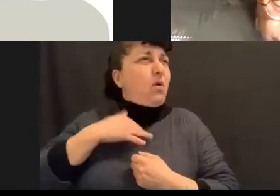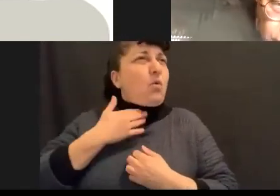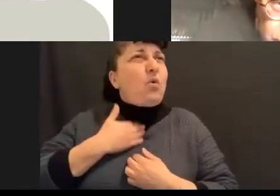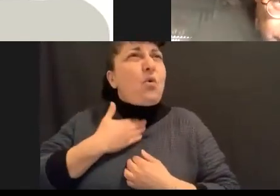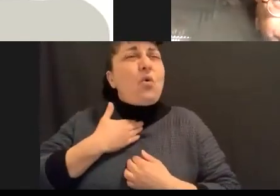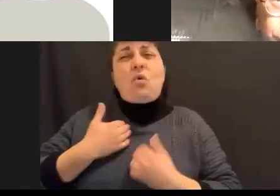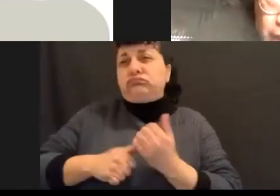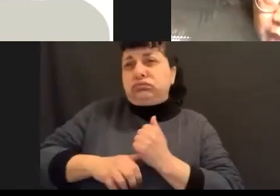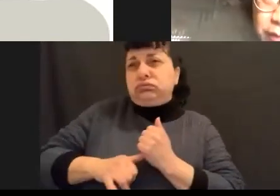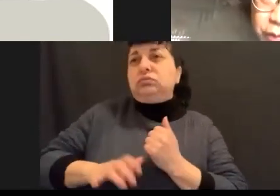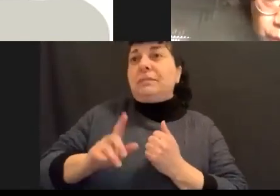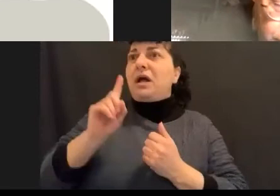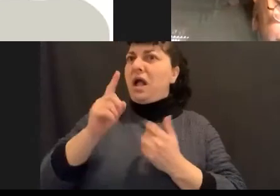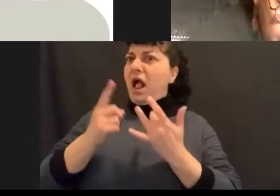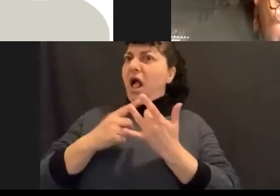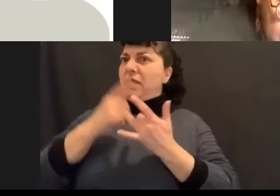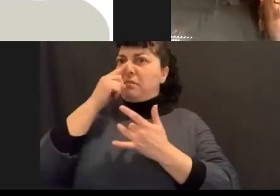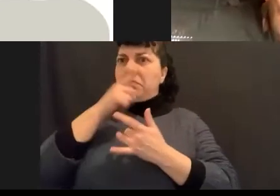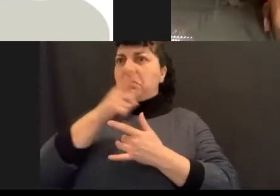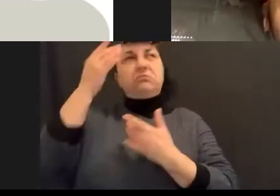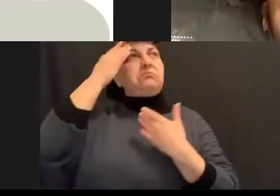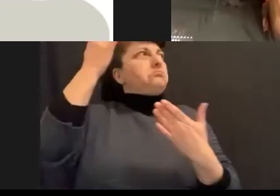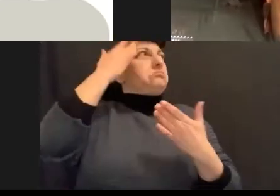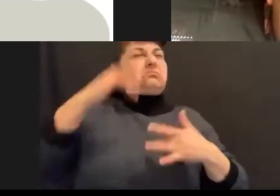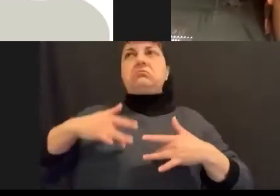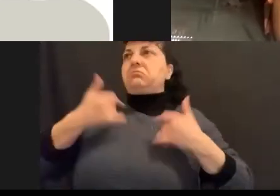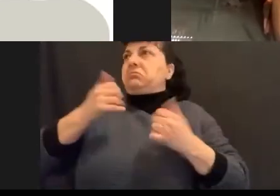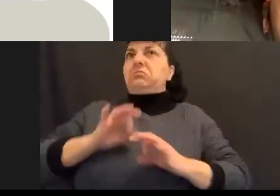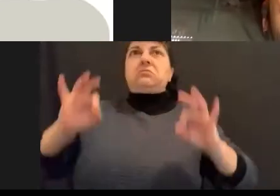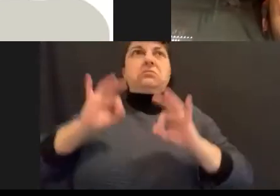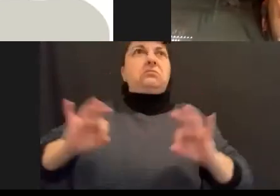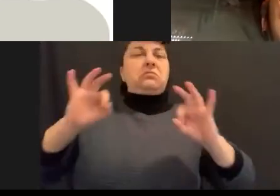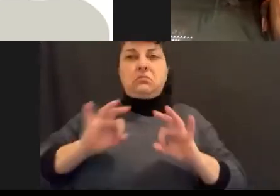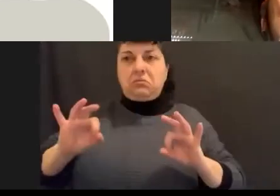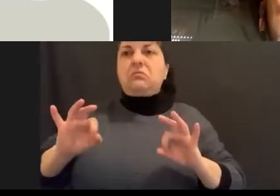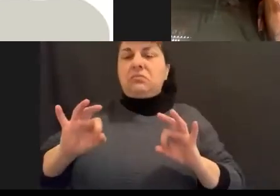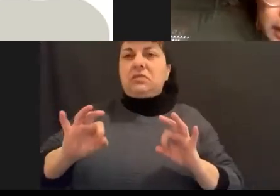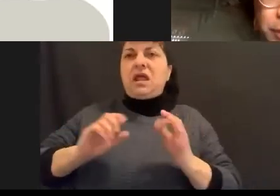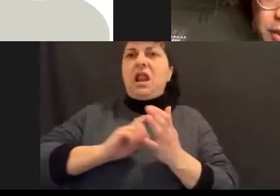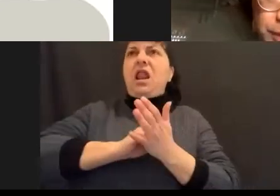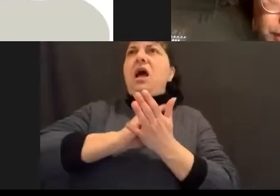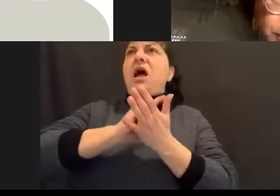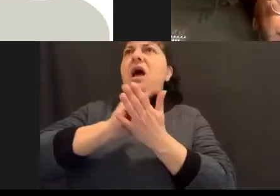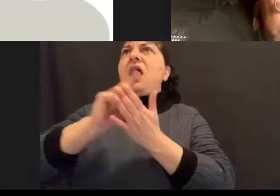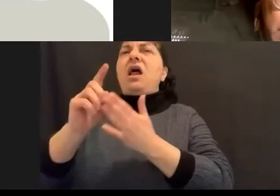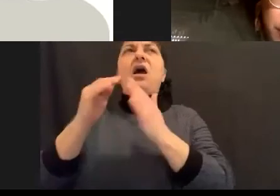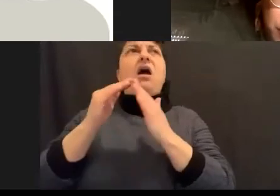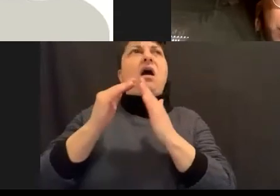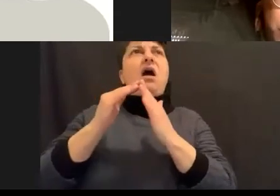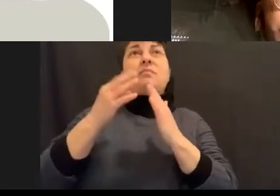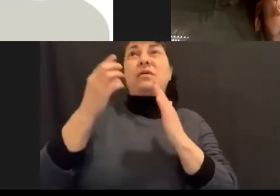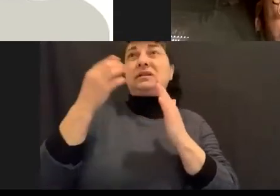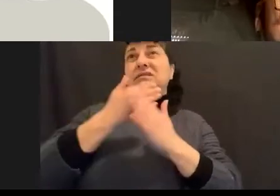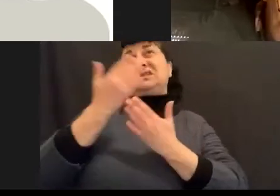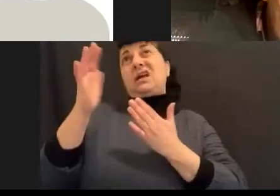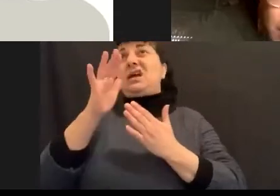can incubate for a reasonable period of time, and it only becomes detected at the end of their incubation period around day